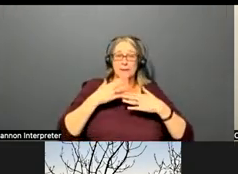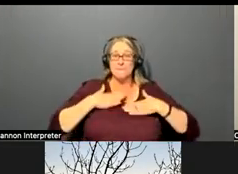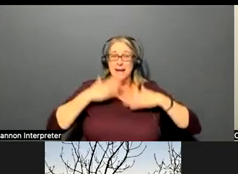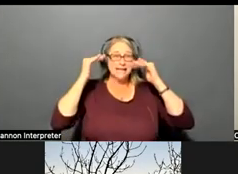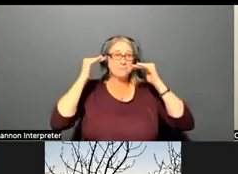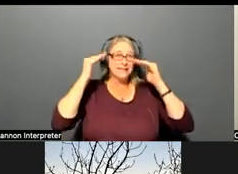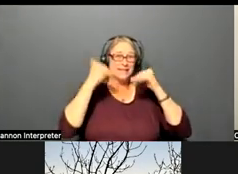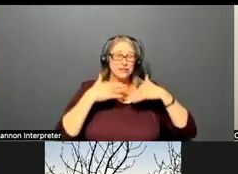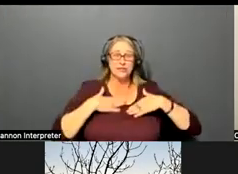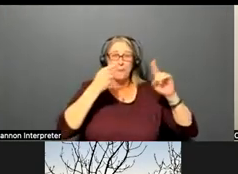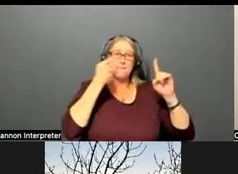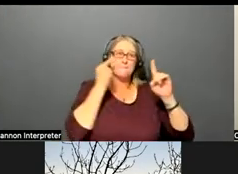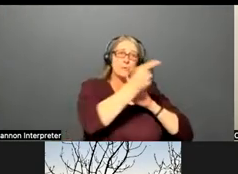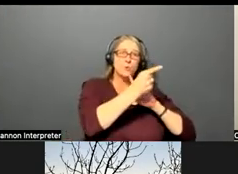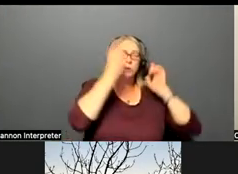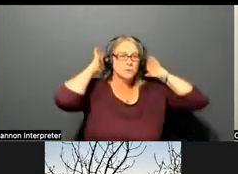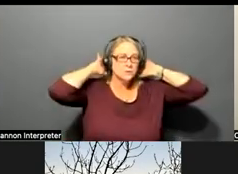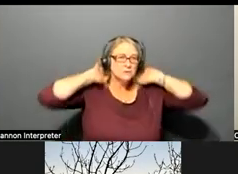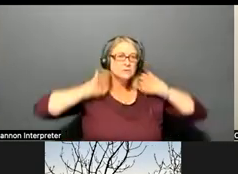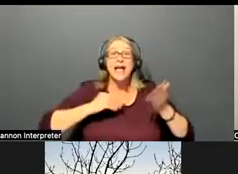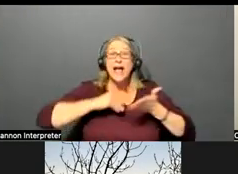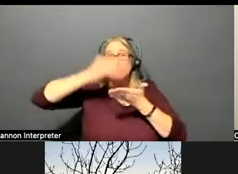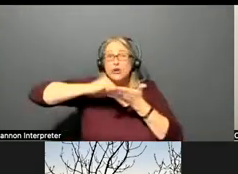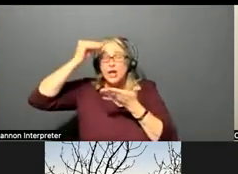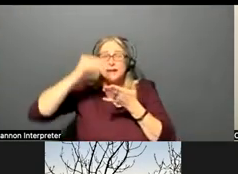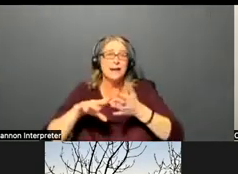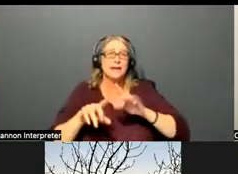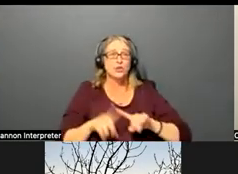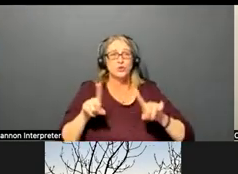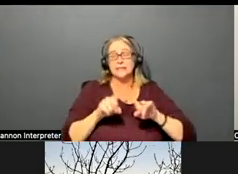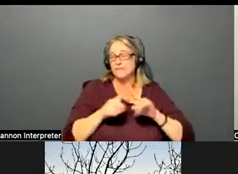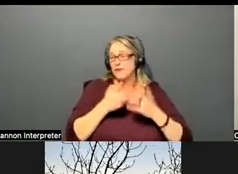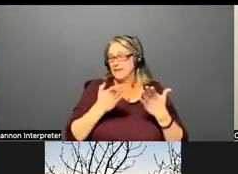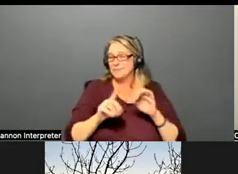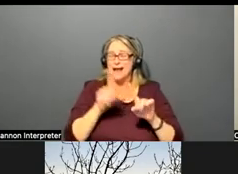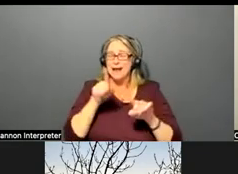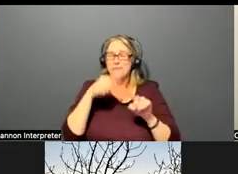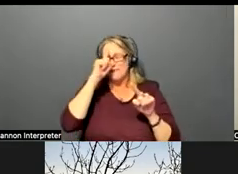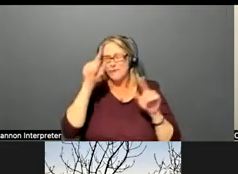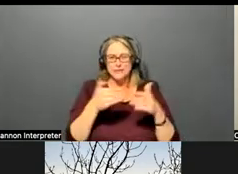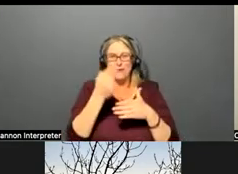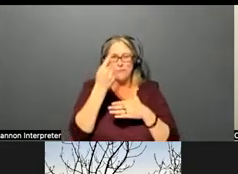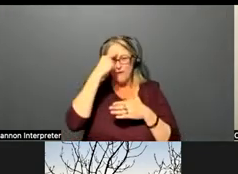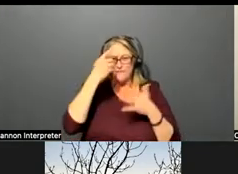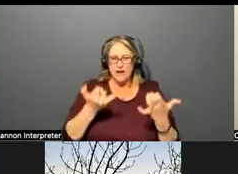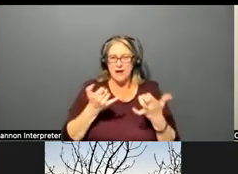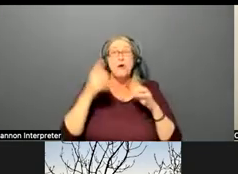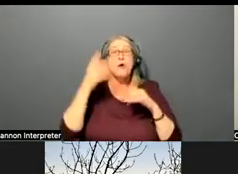So I learned a lot. And so a few different things are rising to me, but I'll just stick for one now because I know our group here is going to